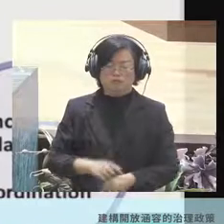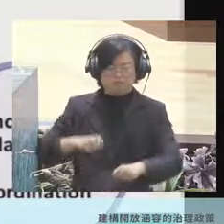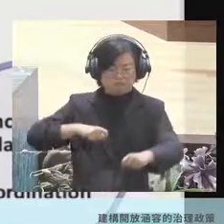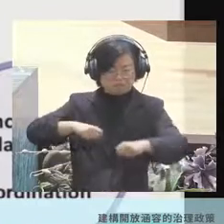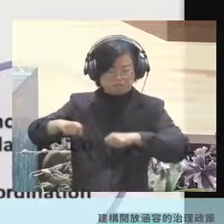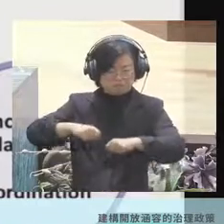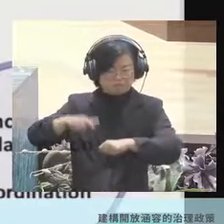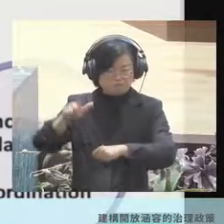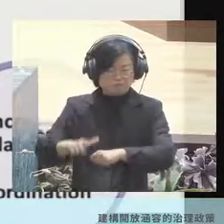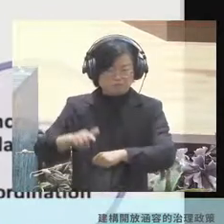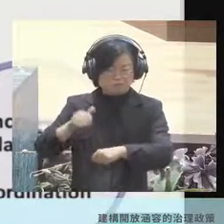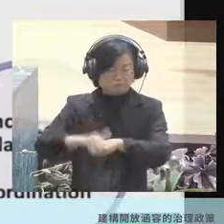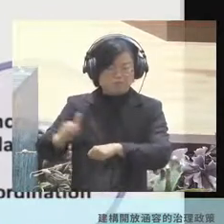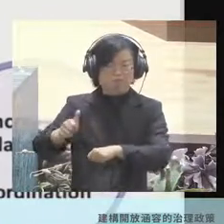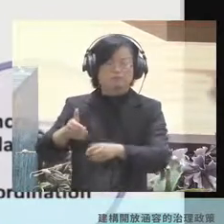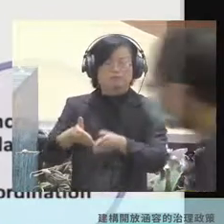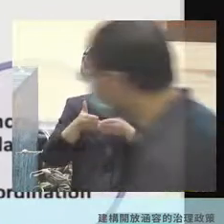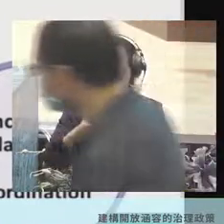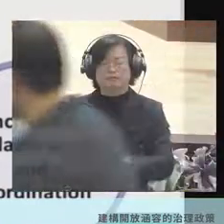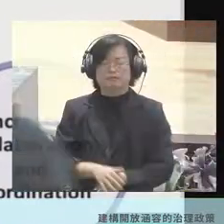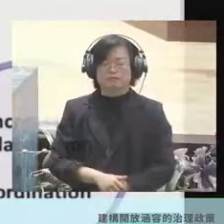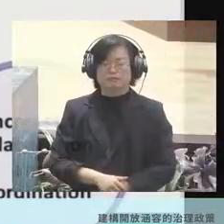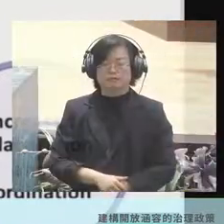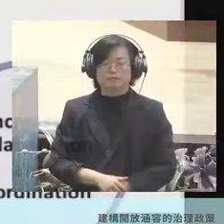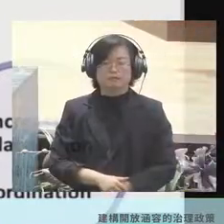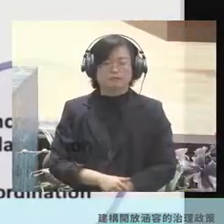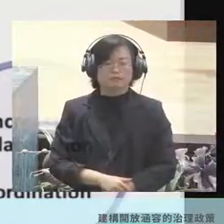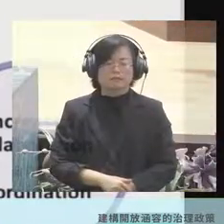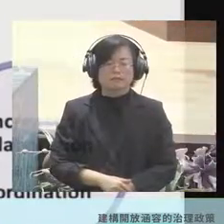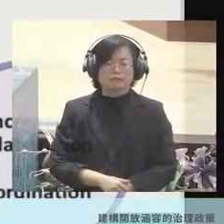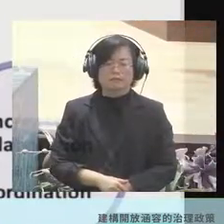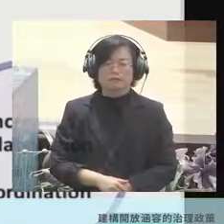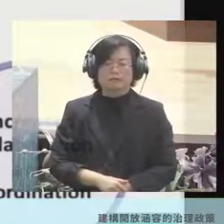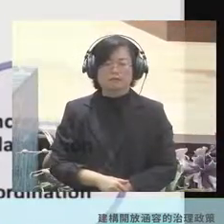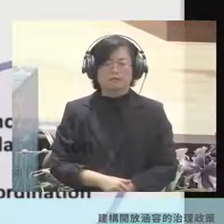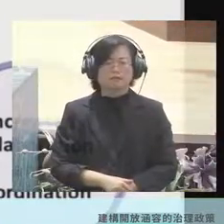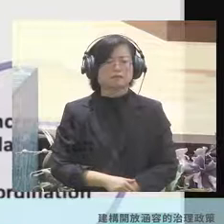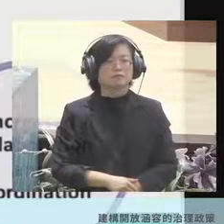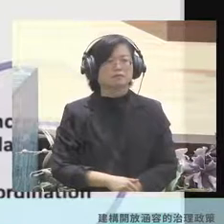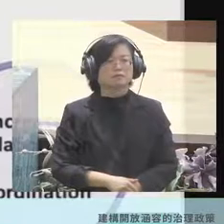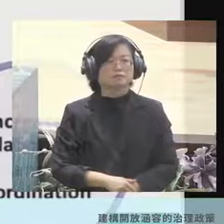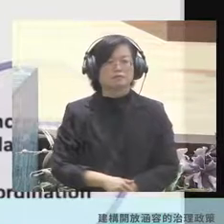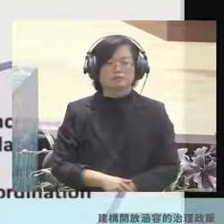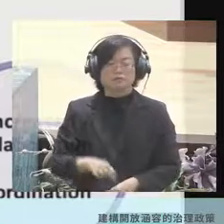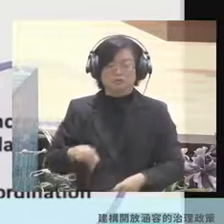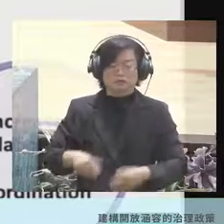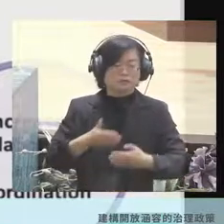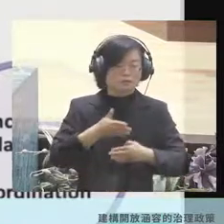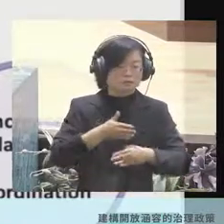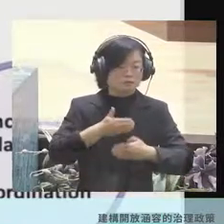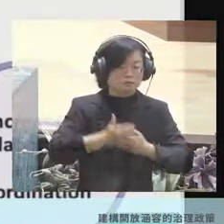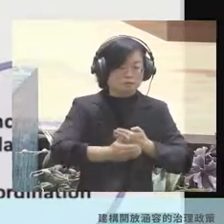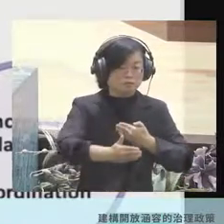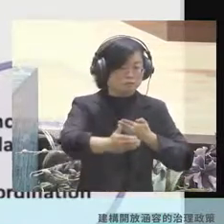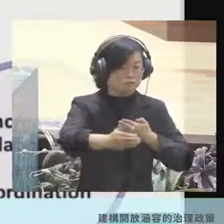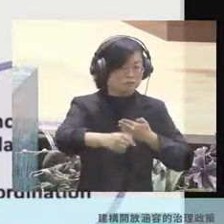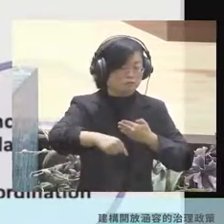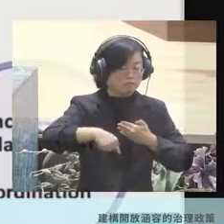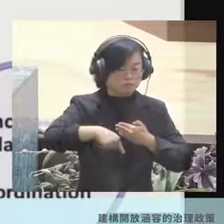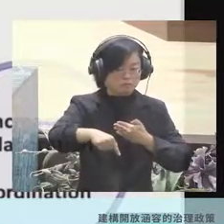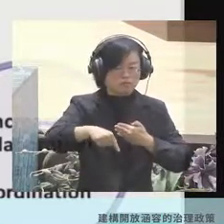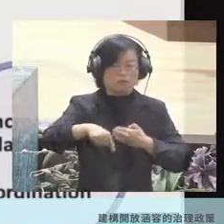in government, where the citizen information, the citizen feedback will be taken part as a part of the policy. Better